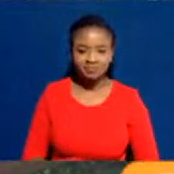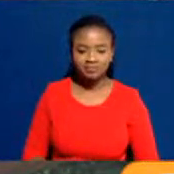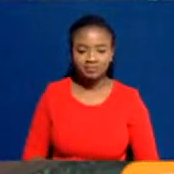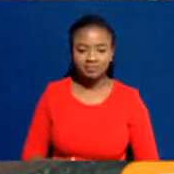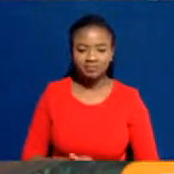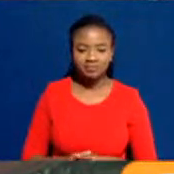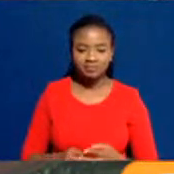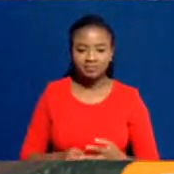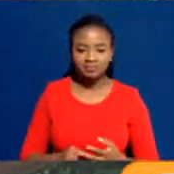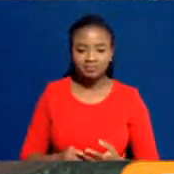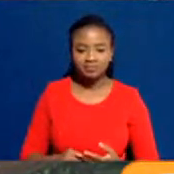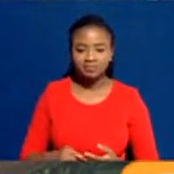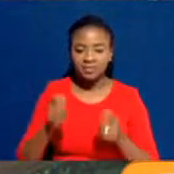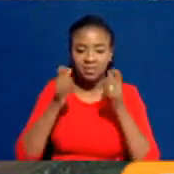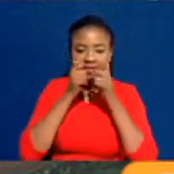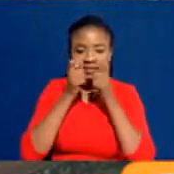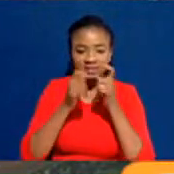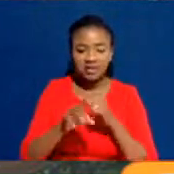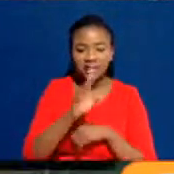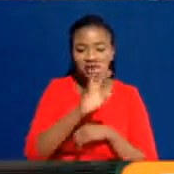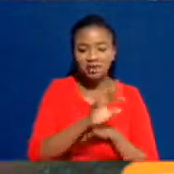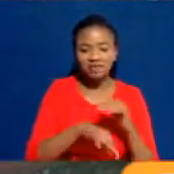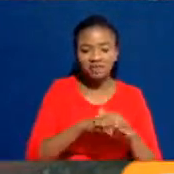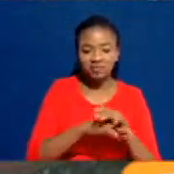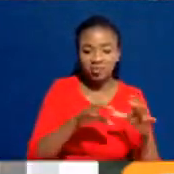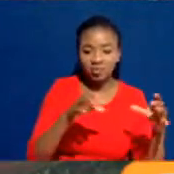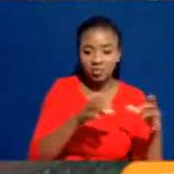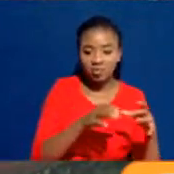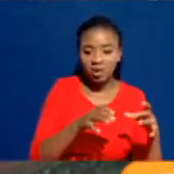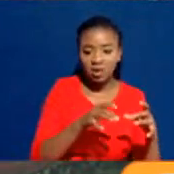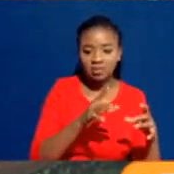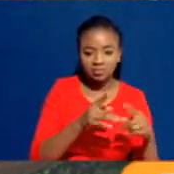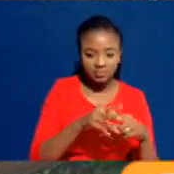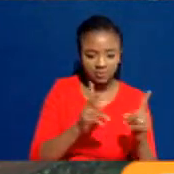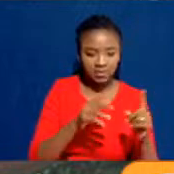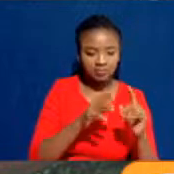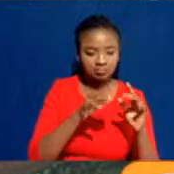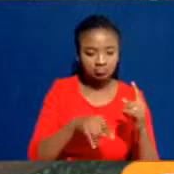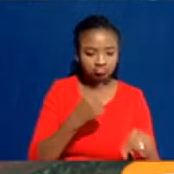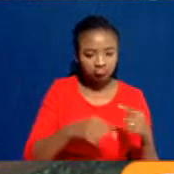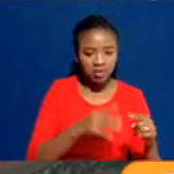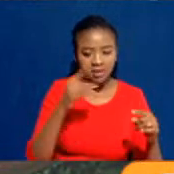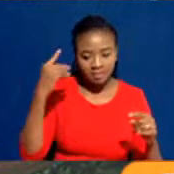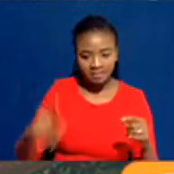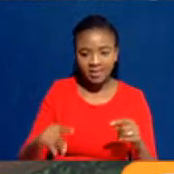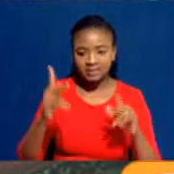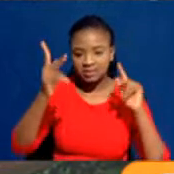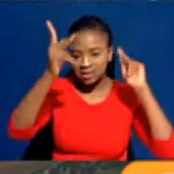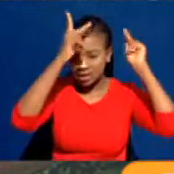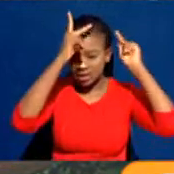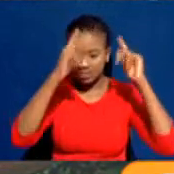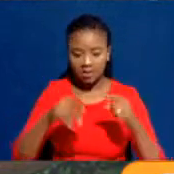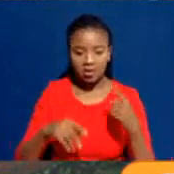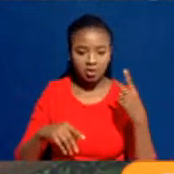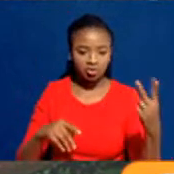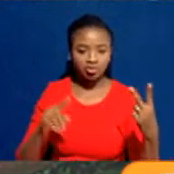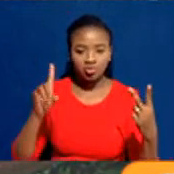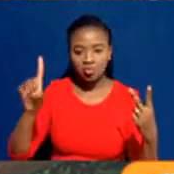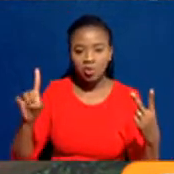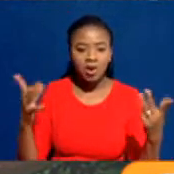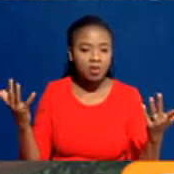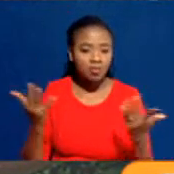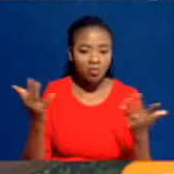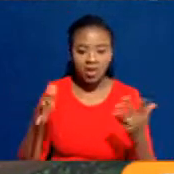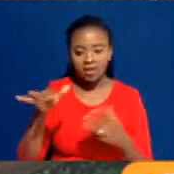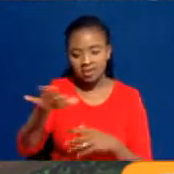and defending Champions tuska FC kicked off their campaign on a high beating kakamega homeboys 2-1 at the